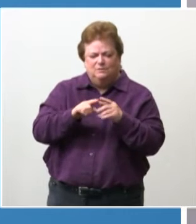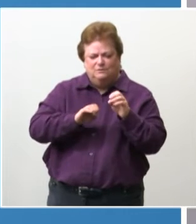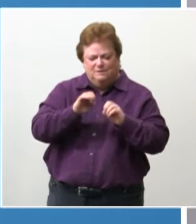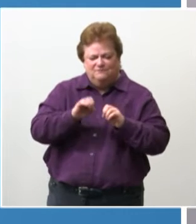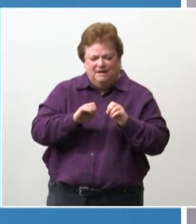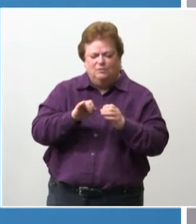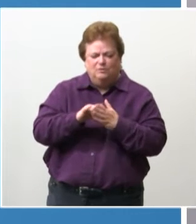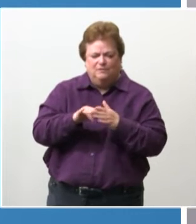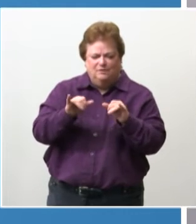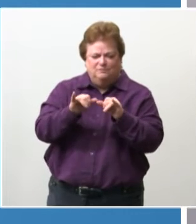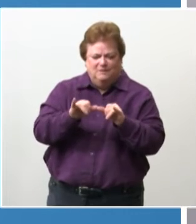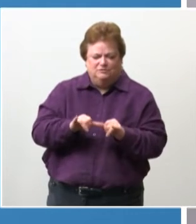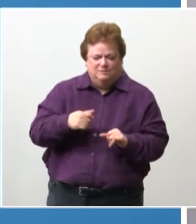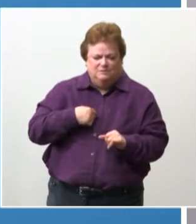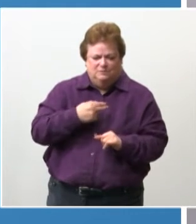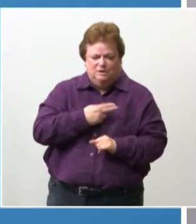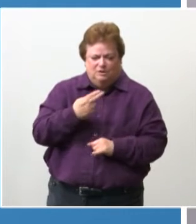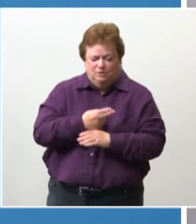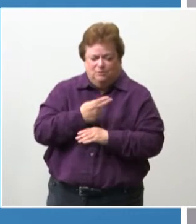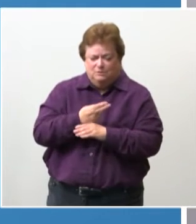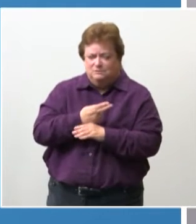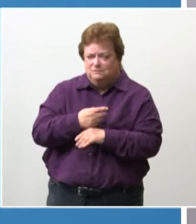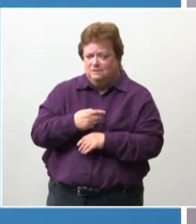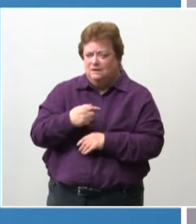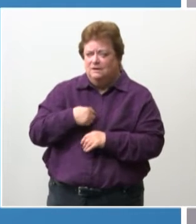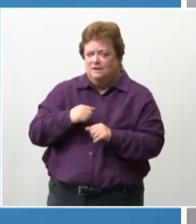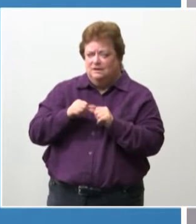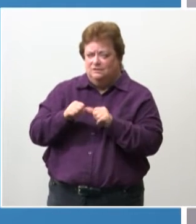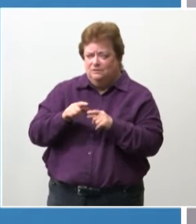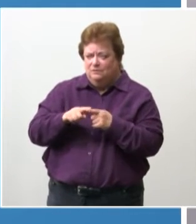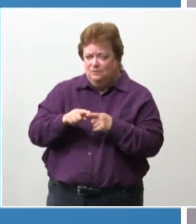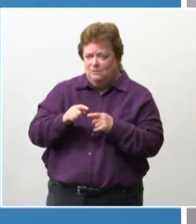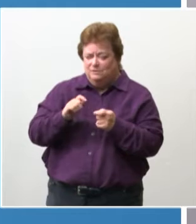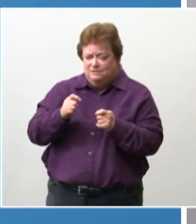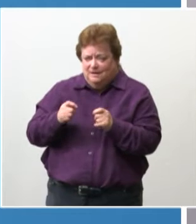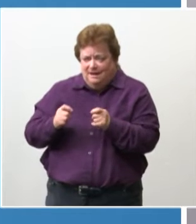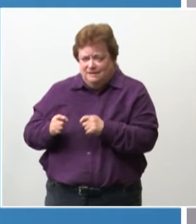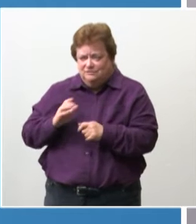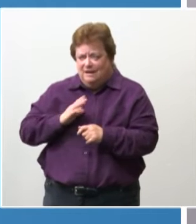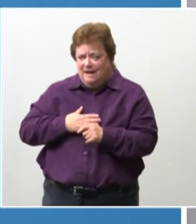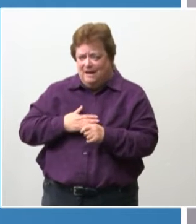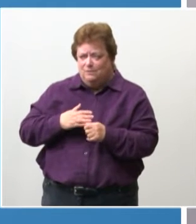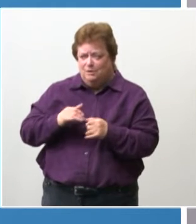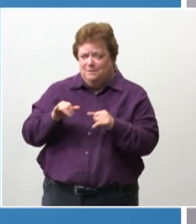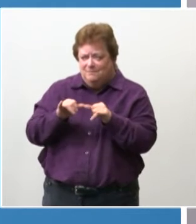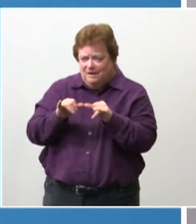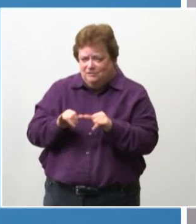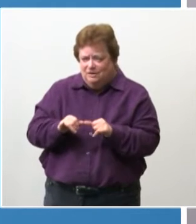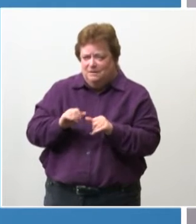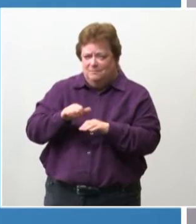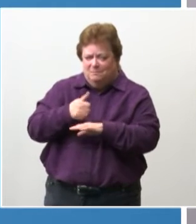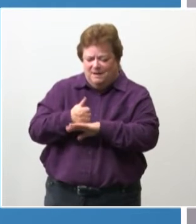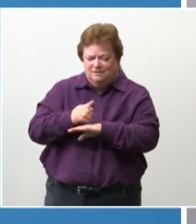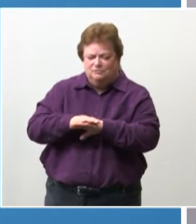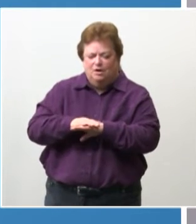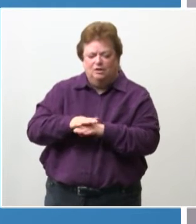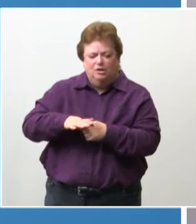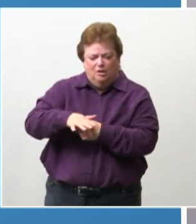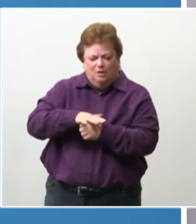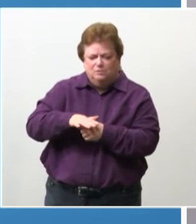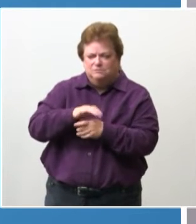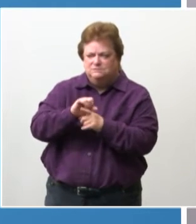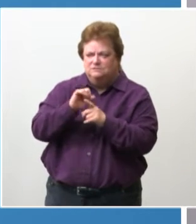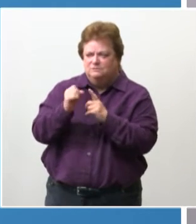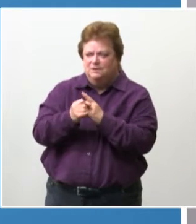metrics used. We have continually adapted our local guidance and prevention measures throughout the pandemic based on our local